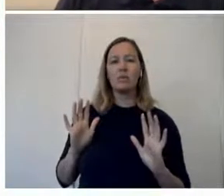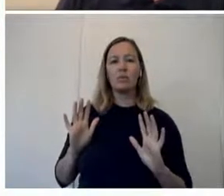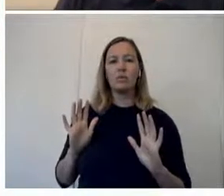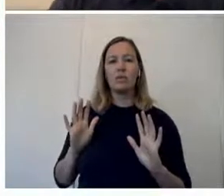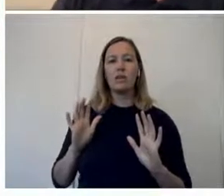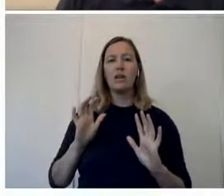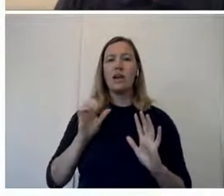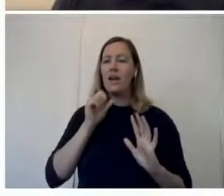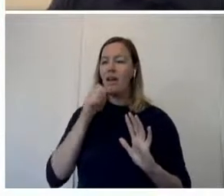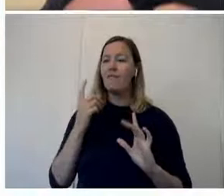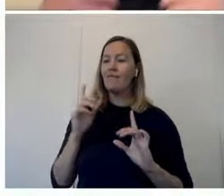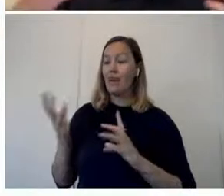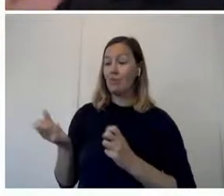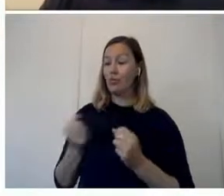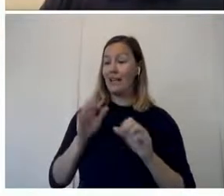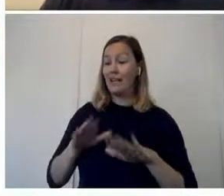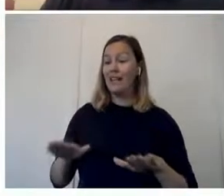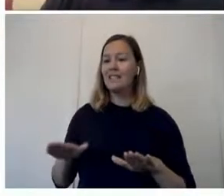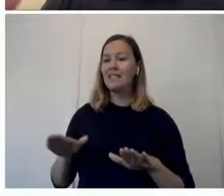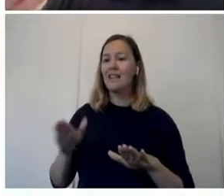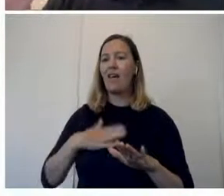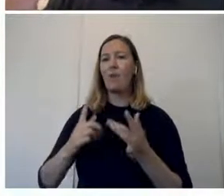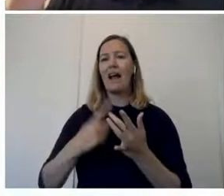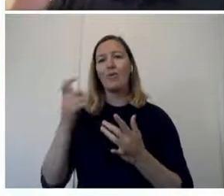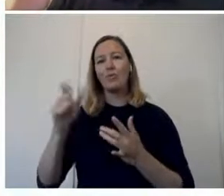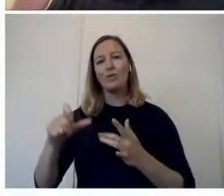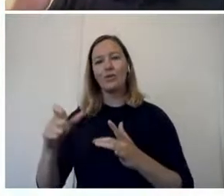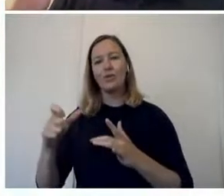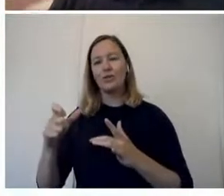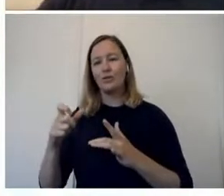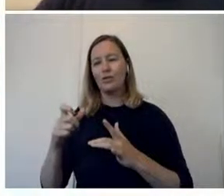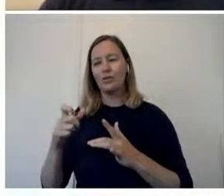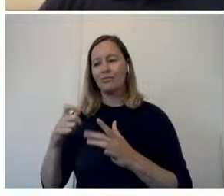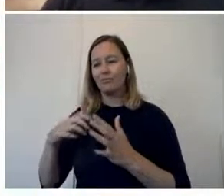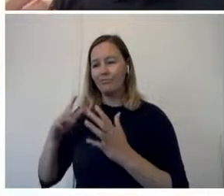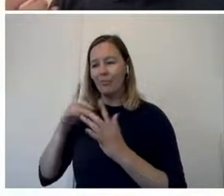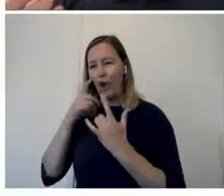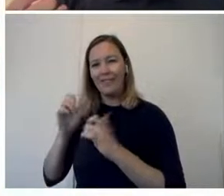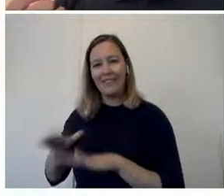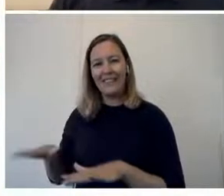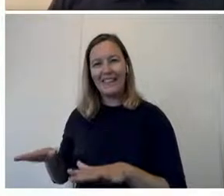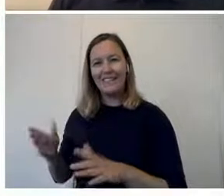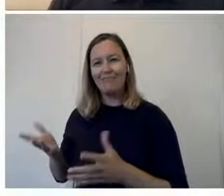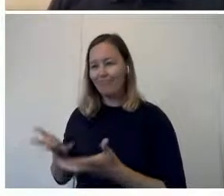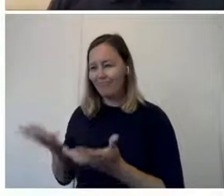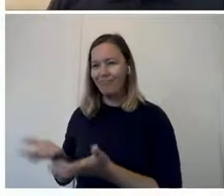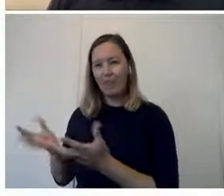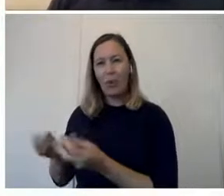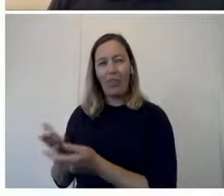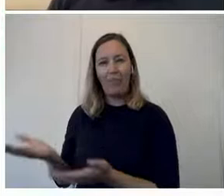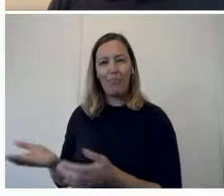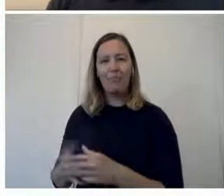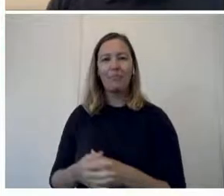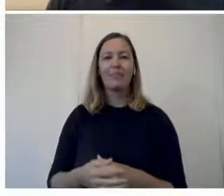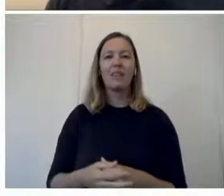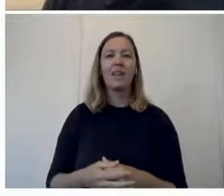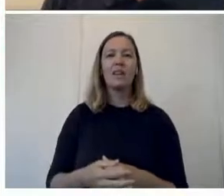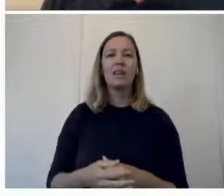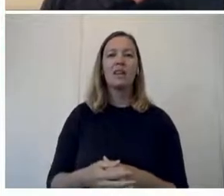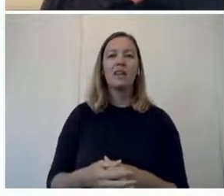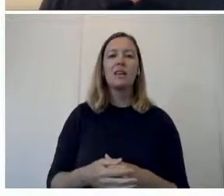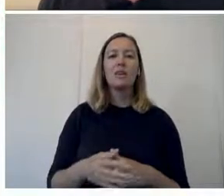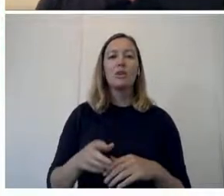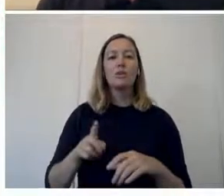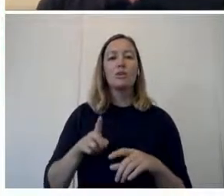entertain their children. So this is about getting a big reward for your money. And a lot of what they do is very